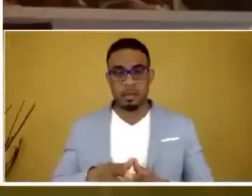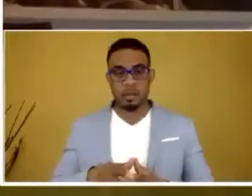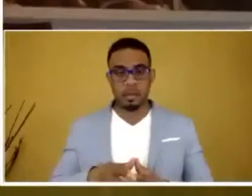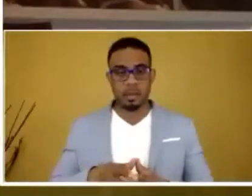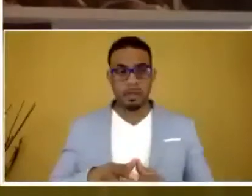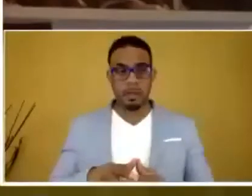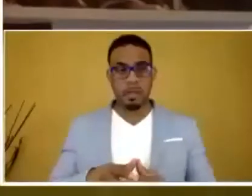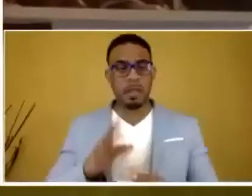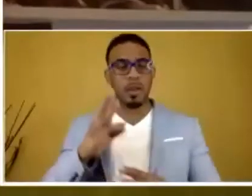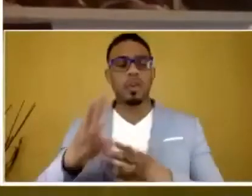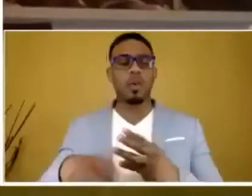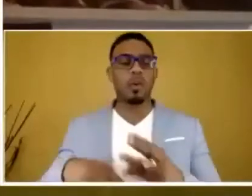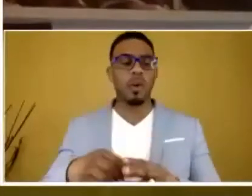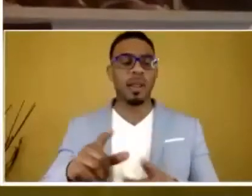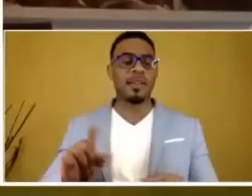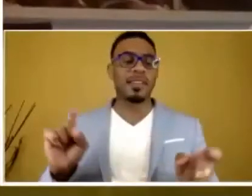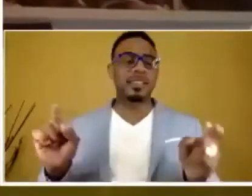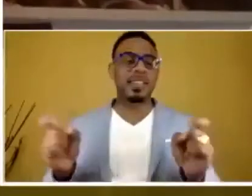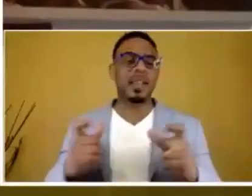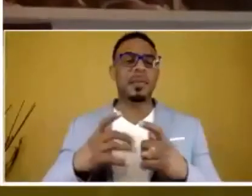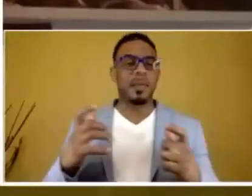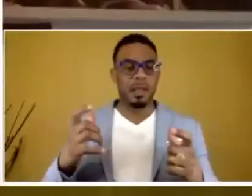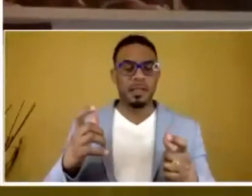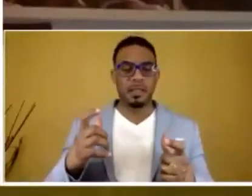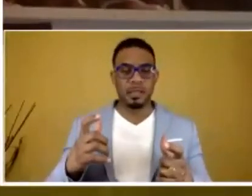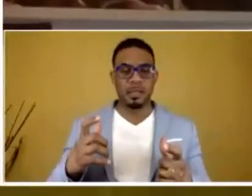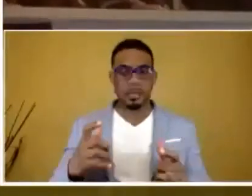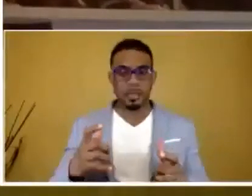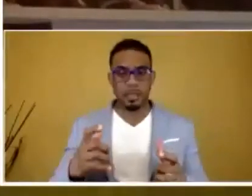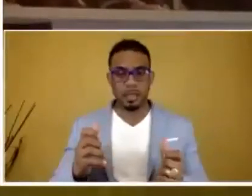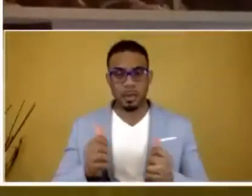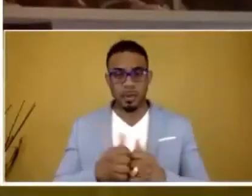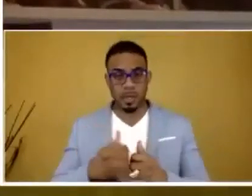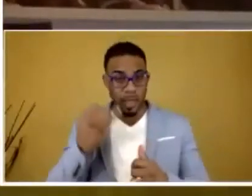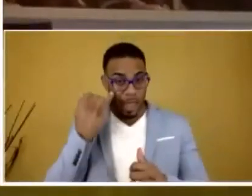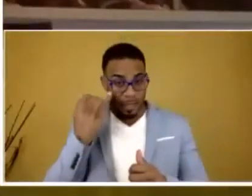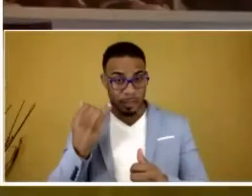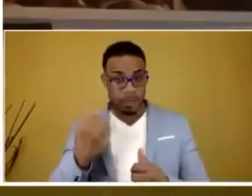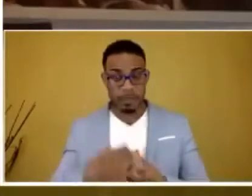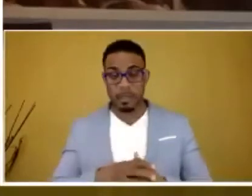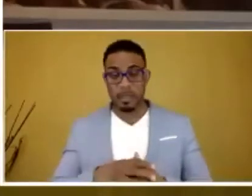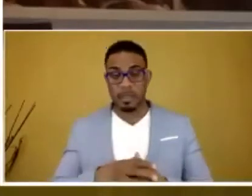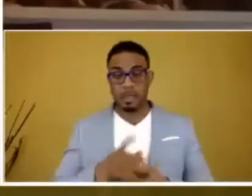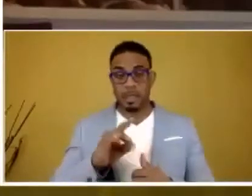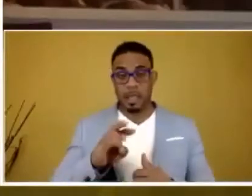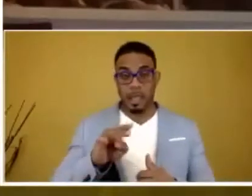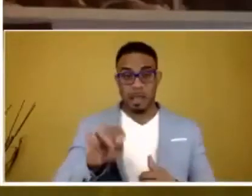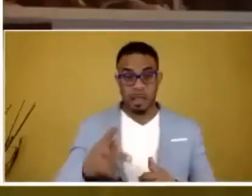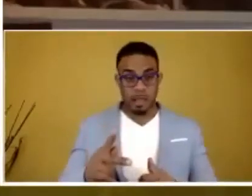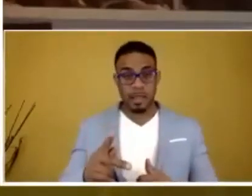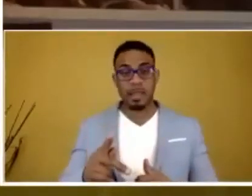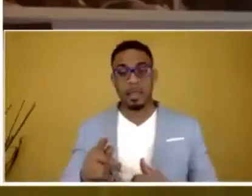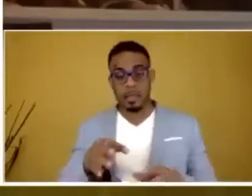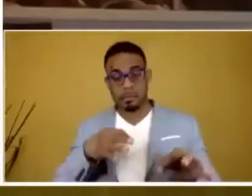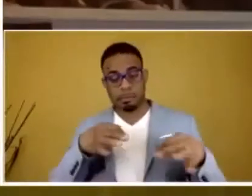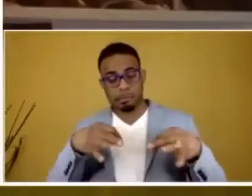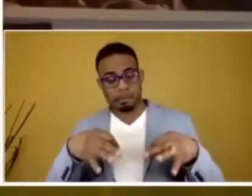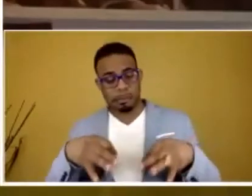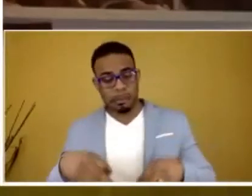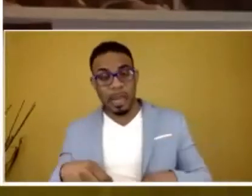The world has changed much, but the ideas that Dr. King outlined,